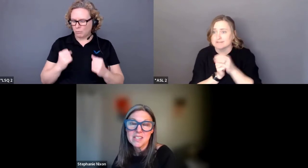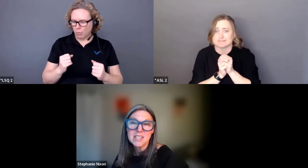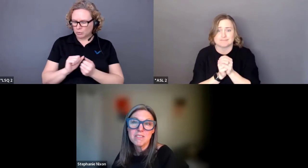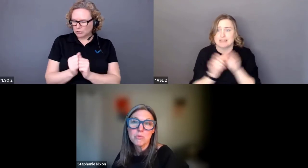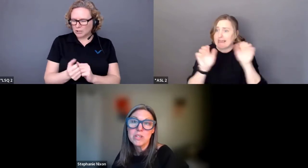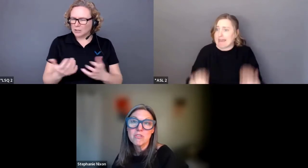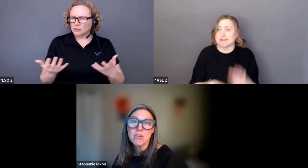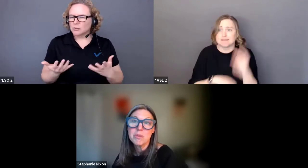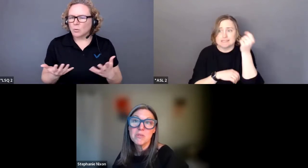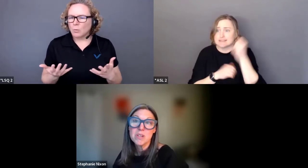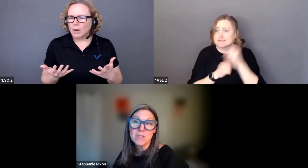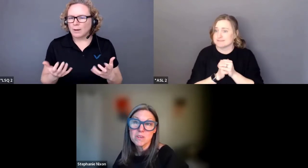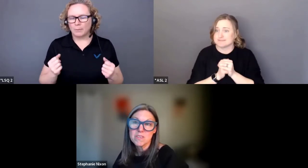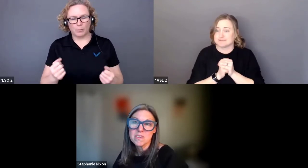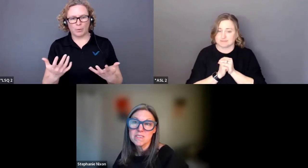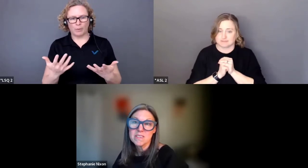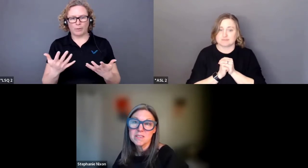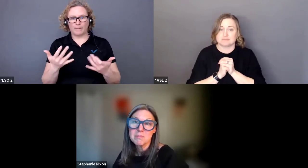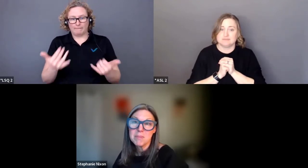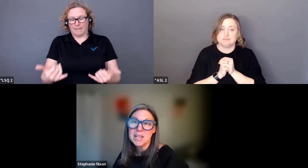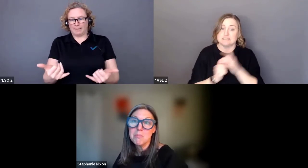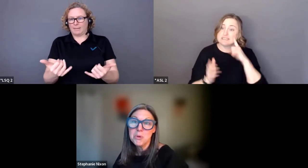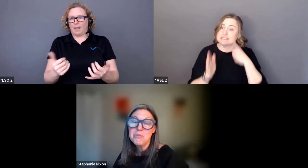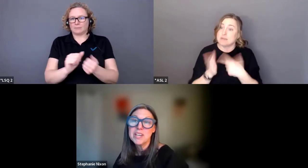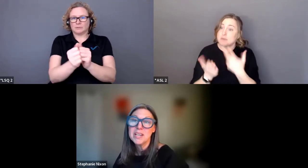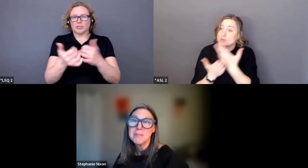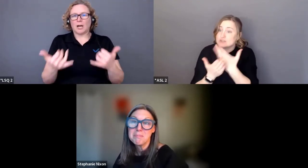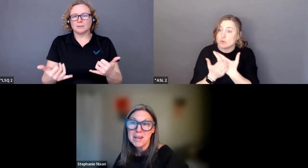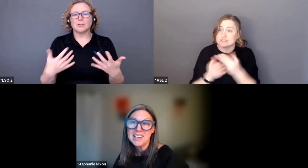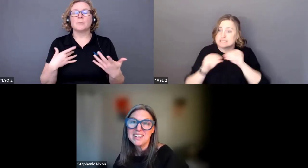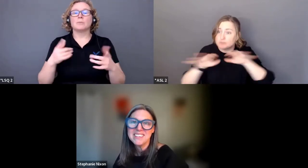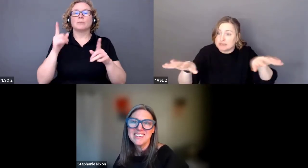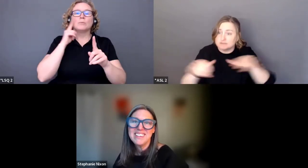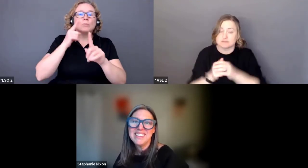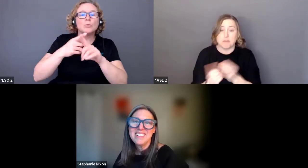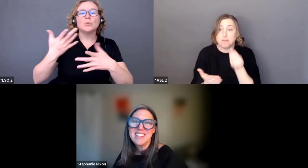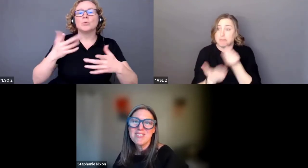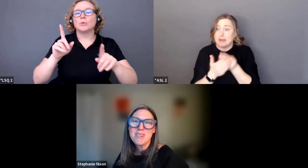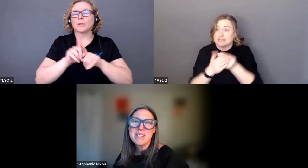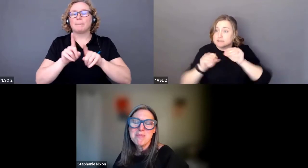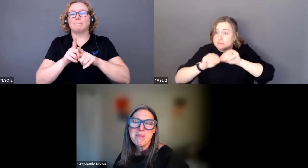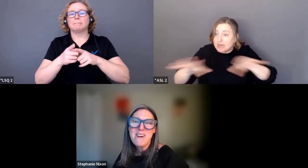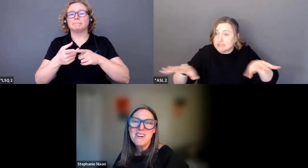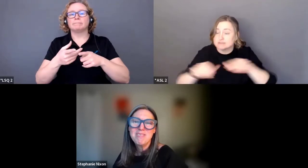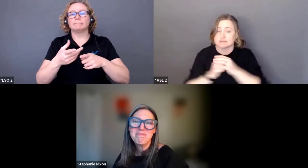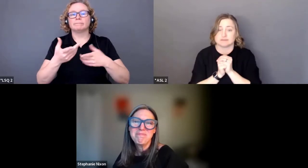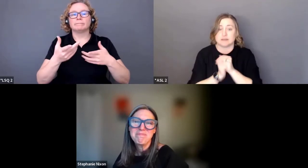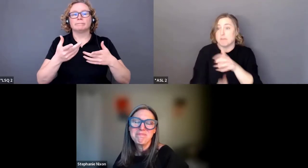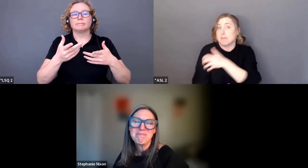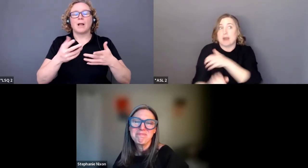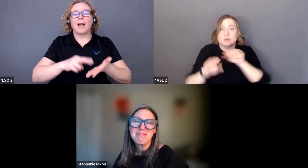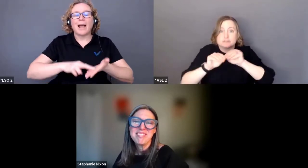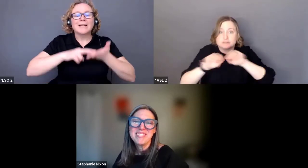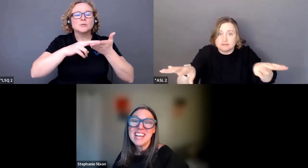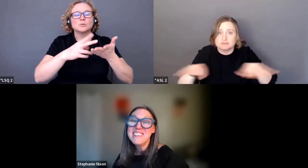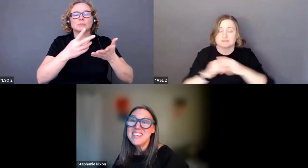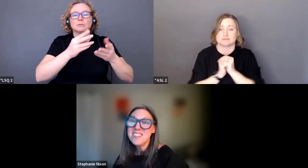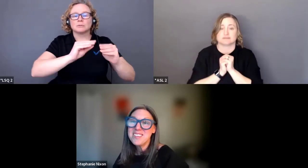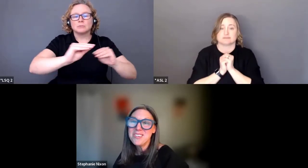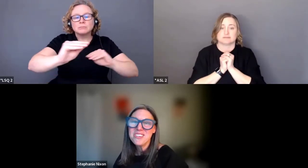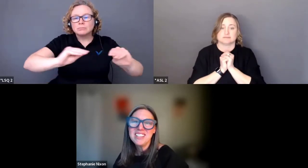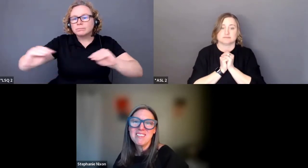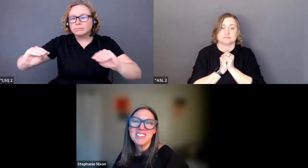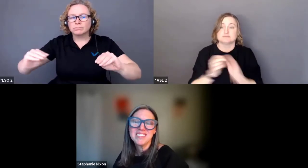action you can take is redistributing resources, money, moving money, redistributing power. And